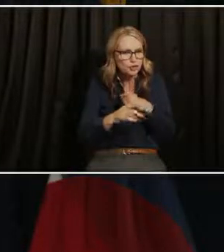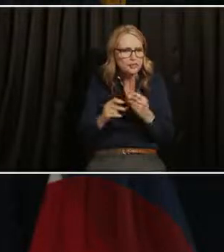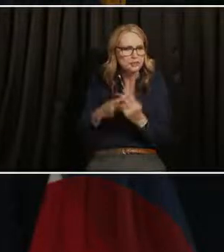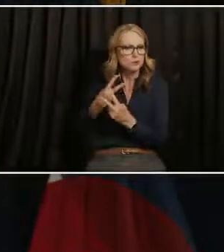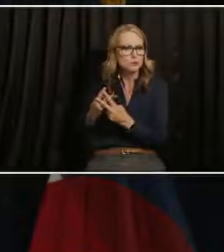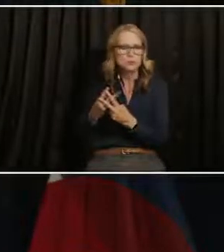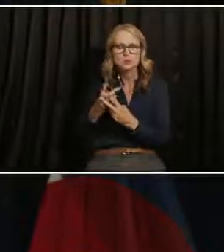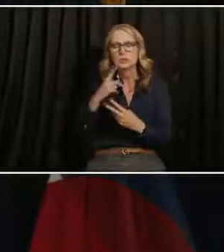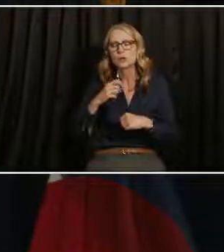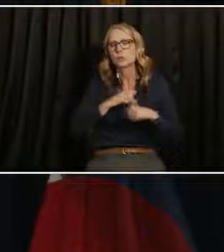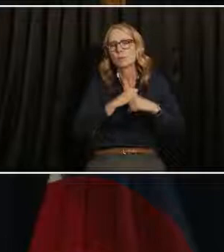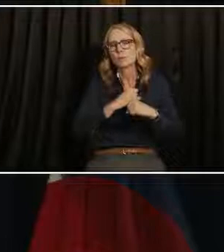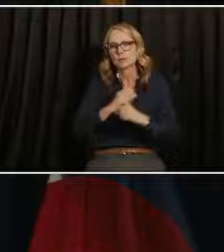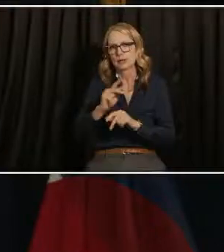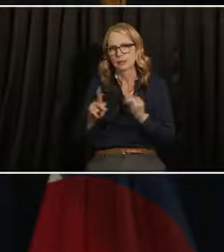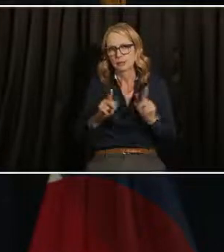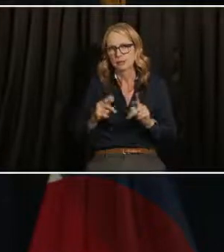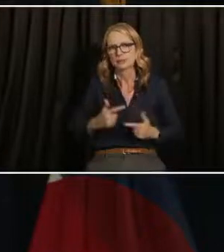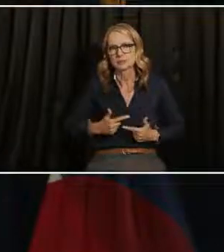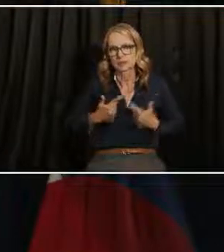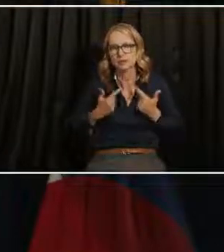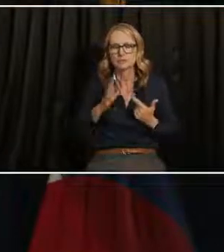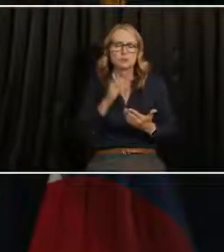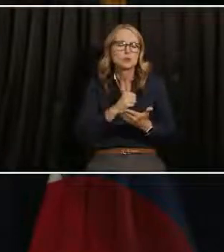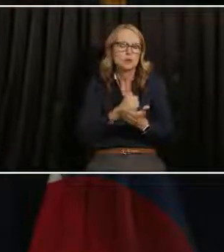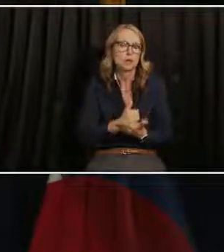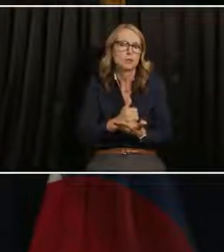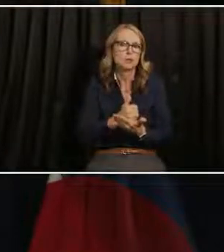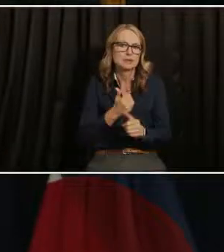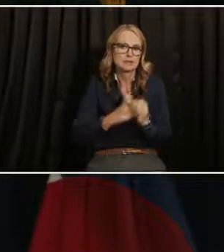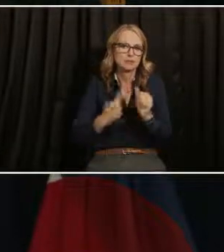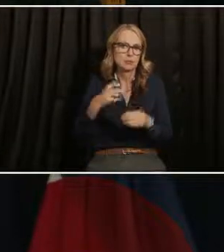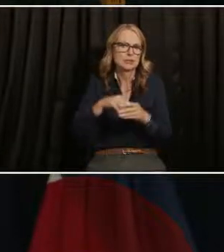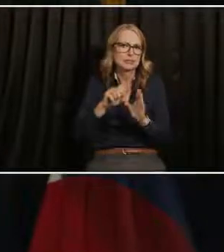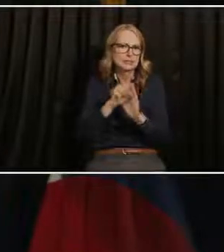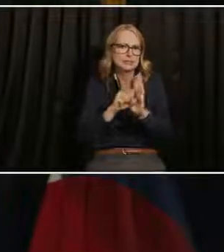end the pandemic in Colorado. What was your second question?